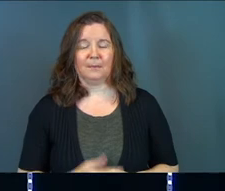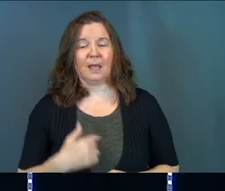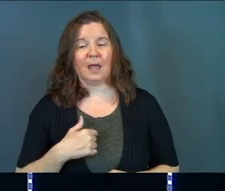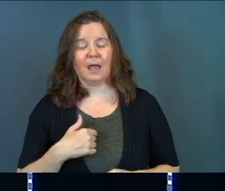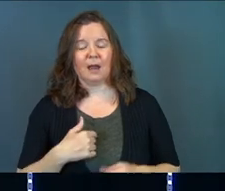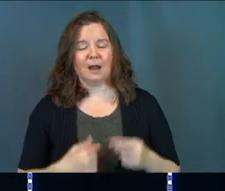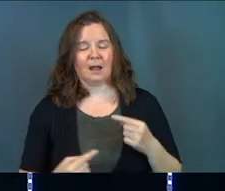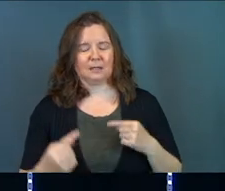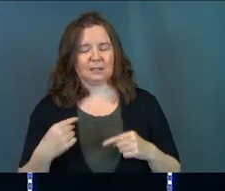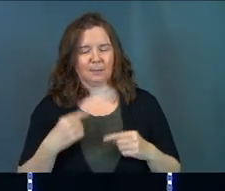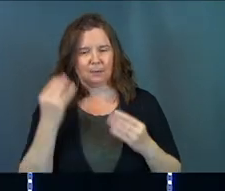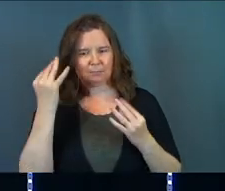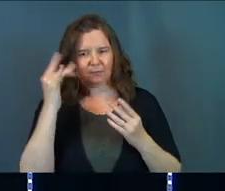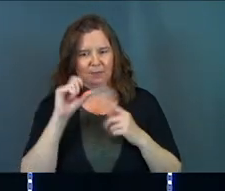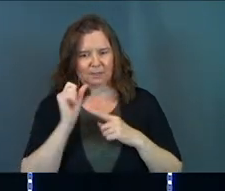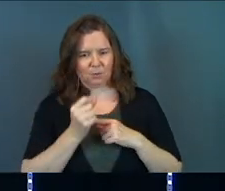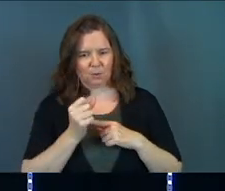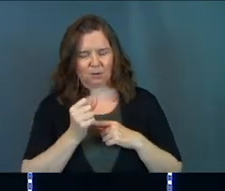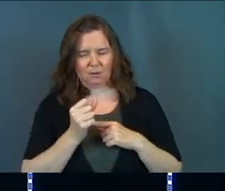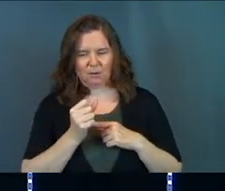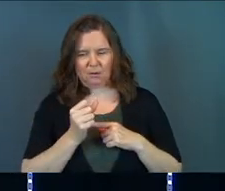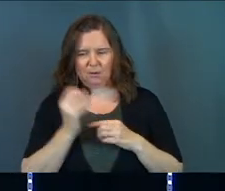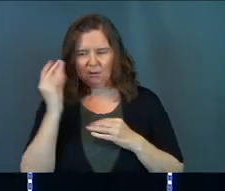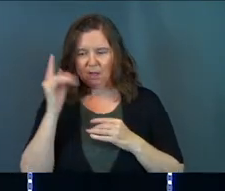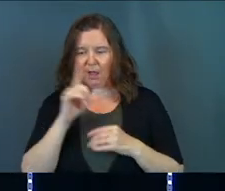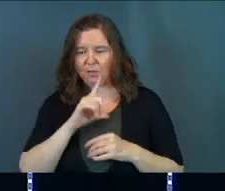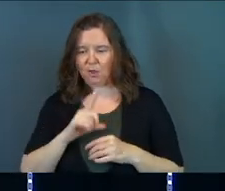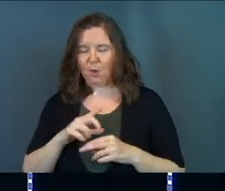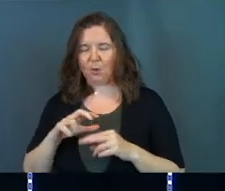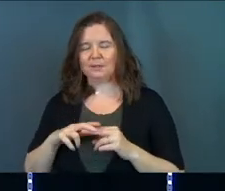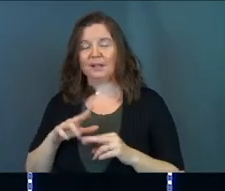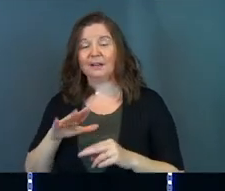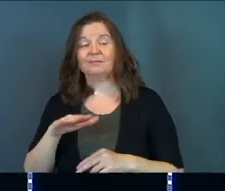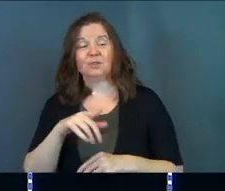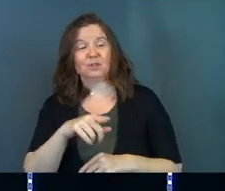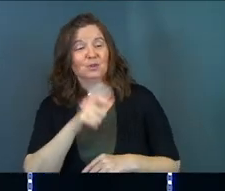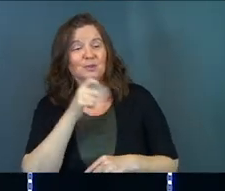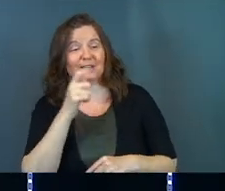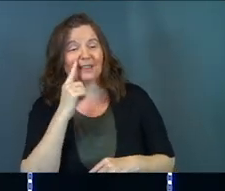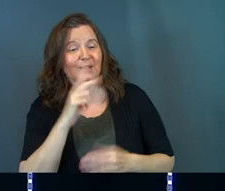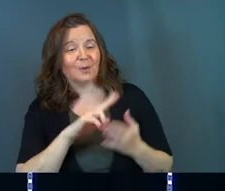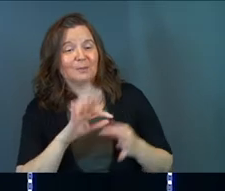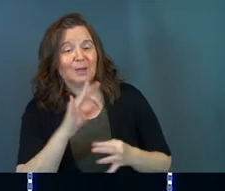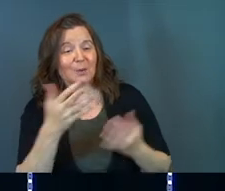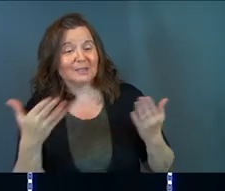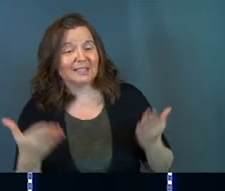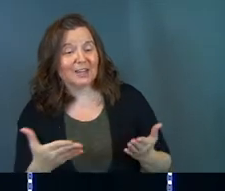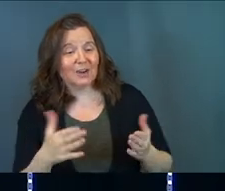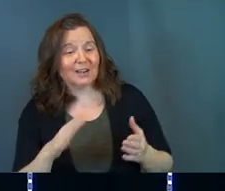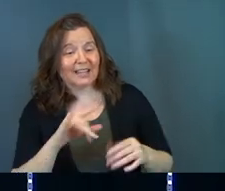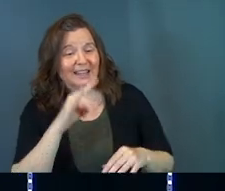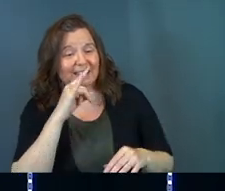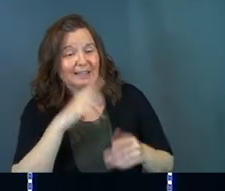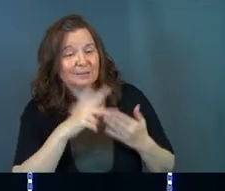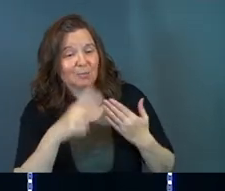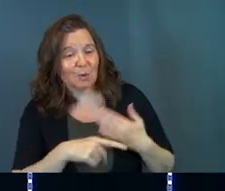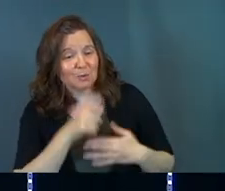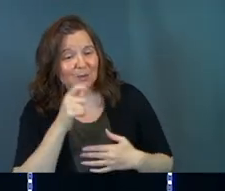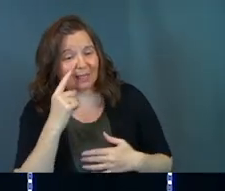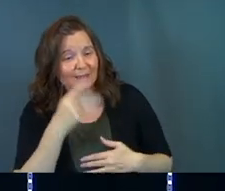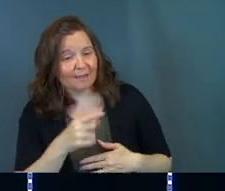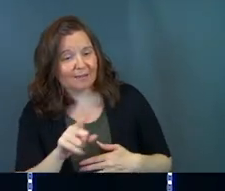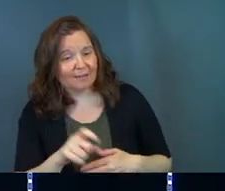And I step back from that whole situation, and I walk back, and the Lord's sitting there like, you didn't think the Holy Spirit was here